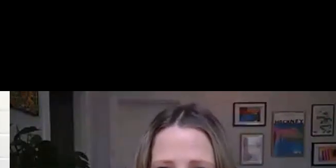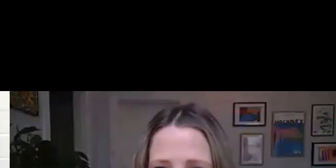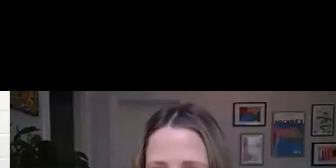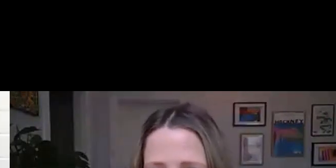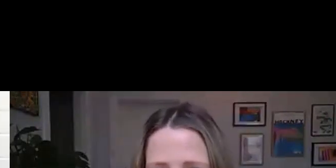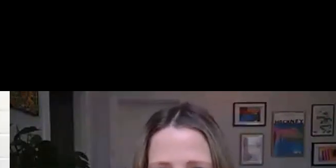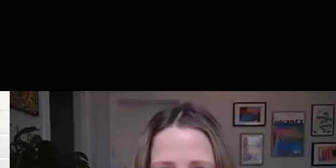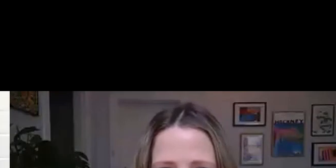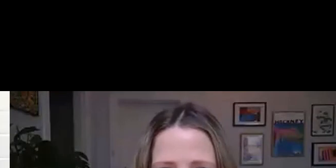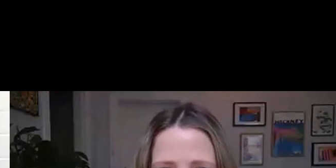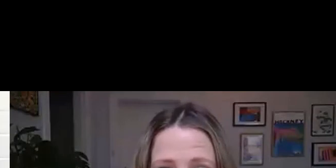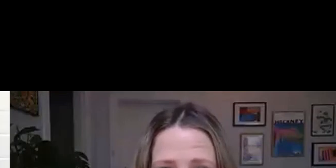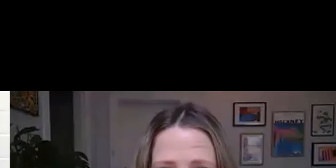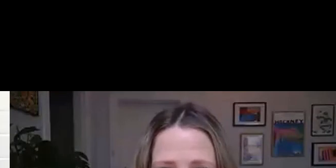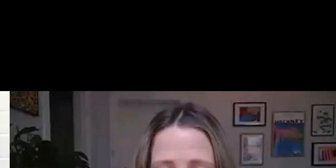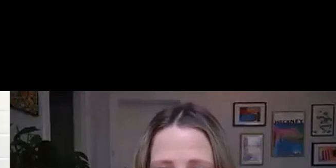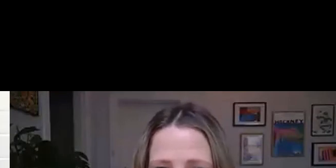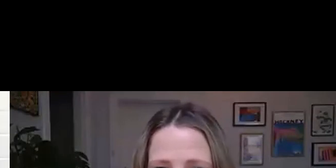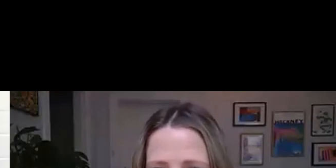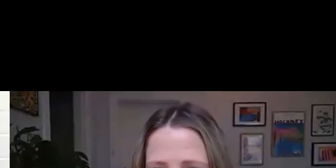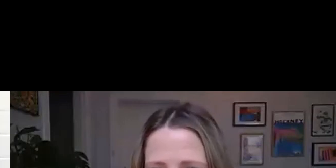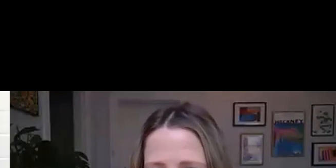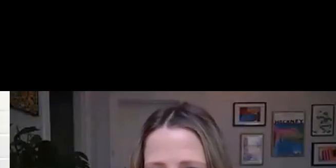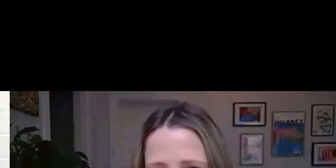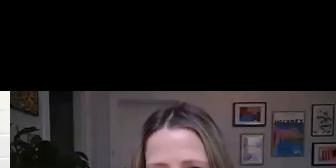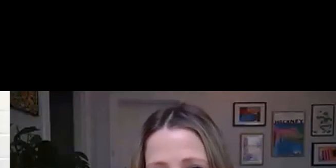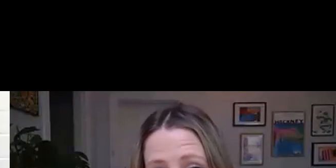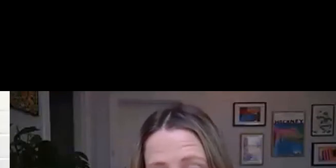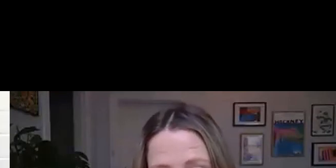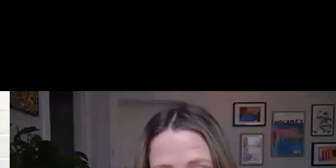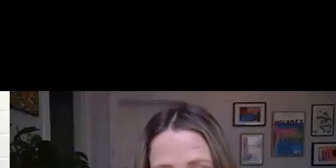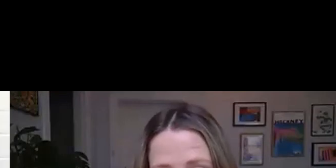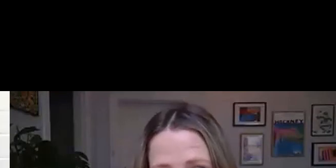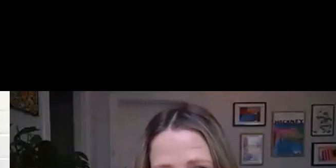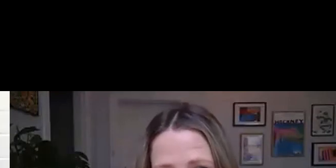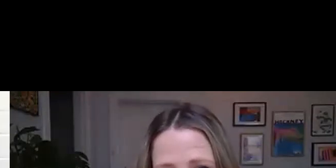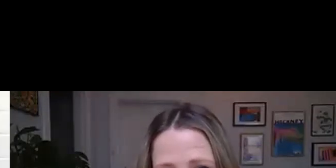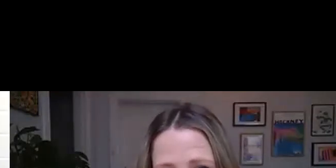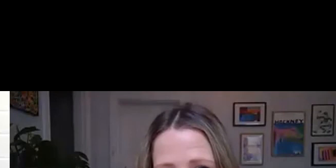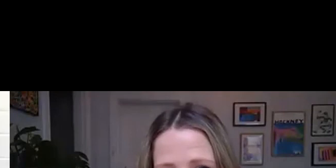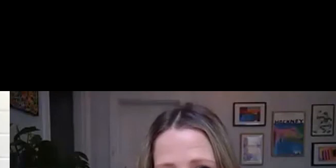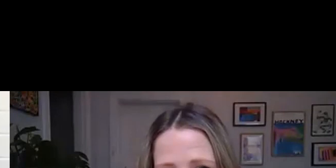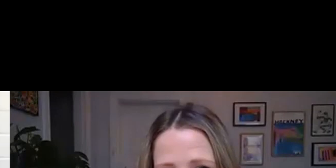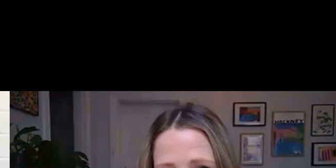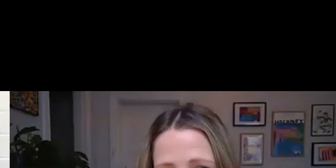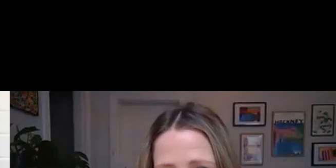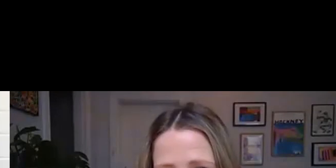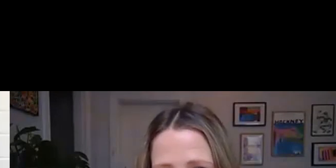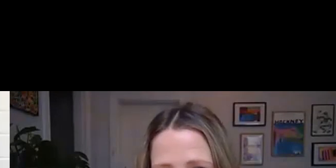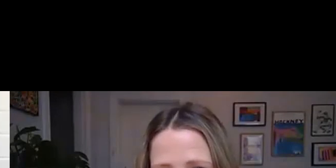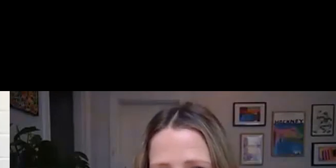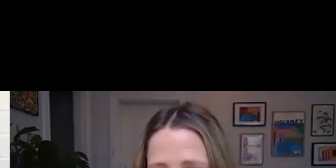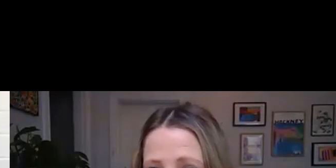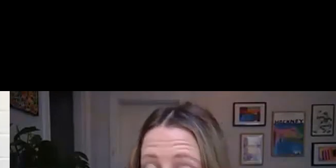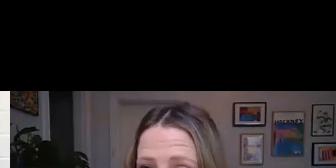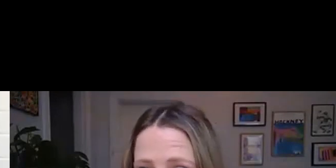of partnerships and in research and resources that you could suggest. So what I might do, if it's okay with Hannah and